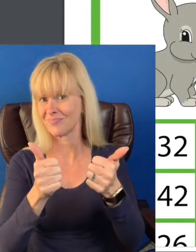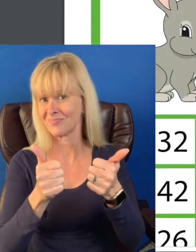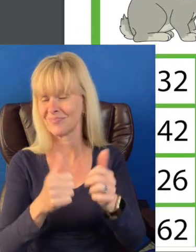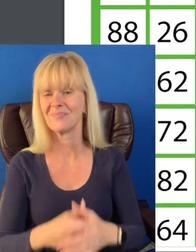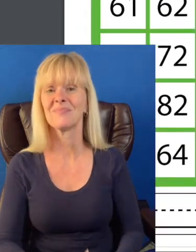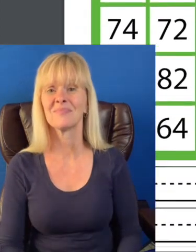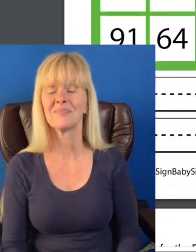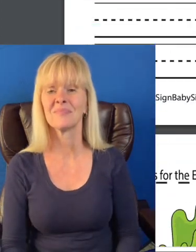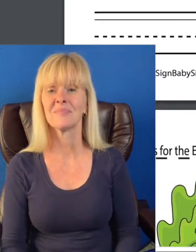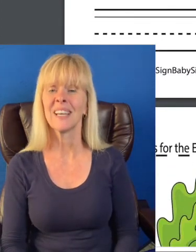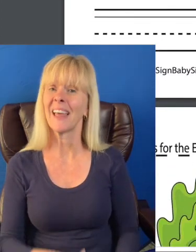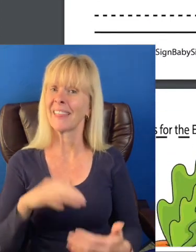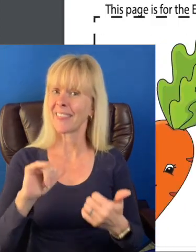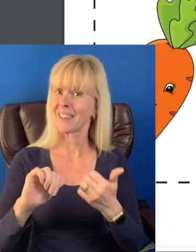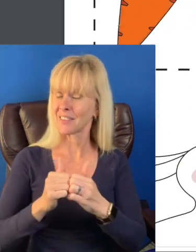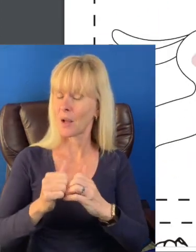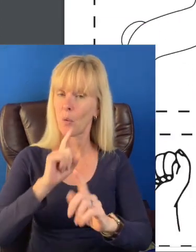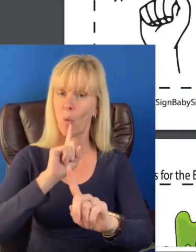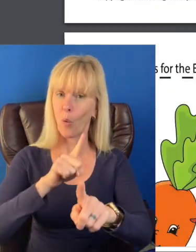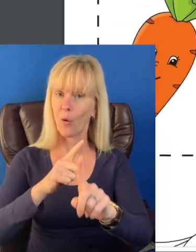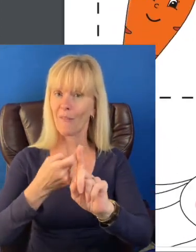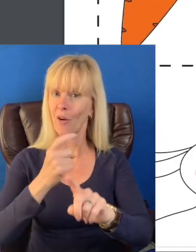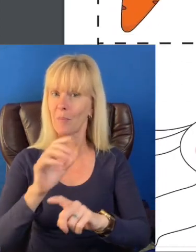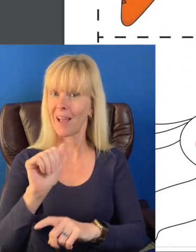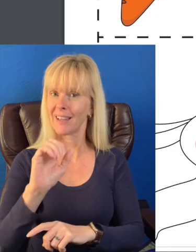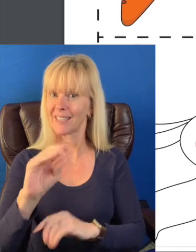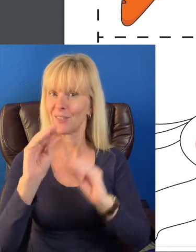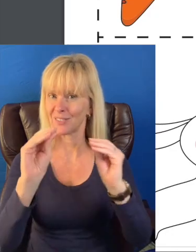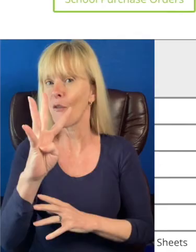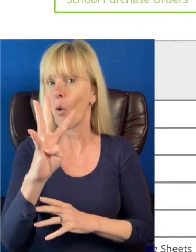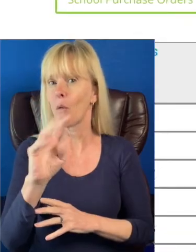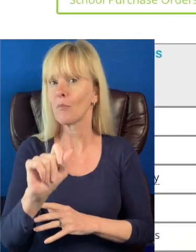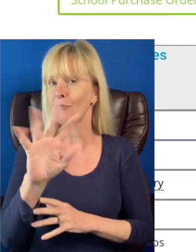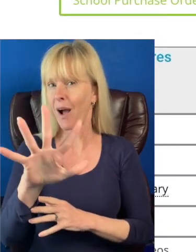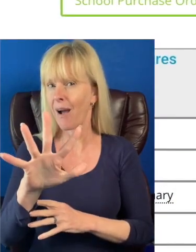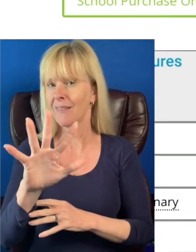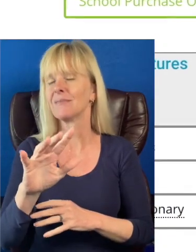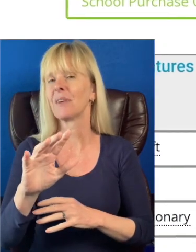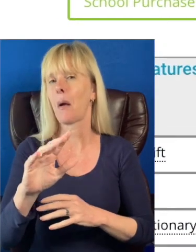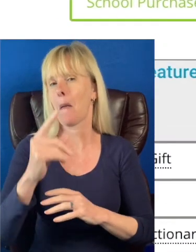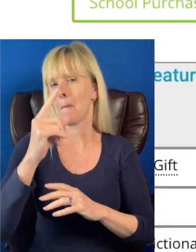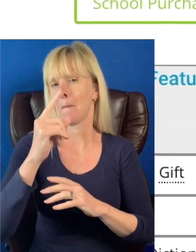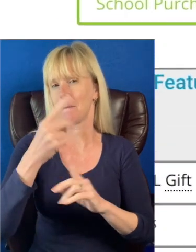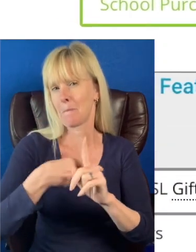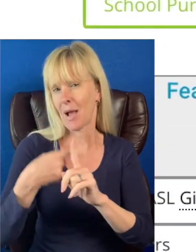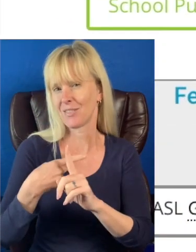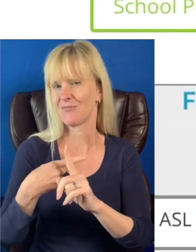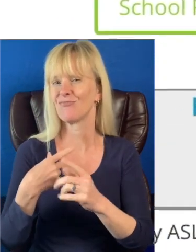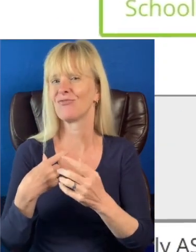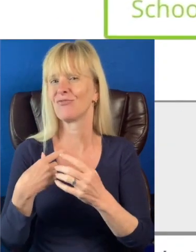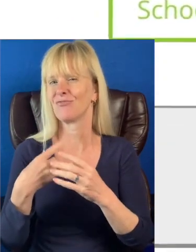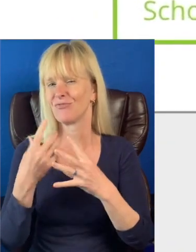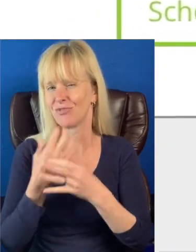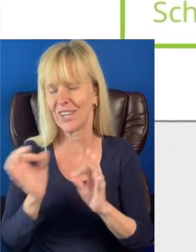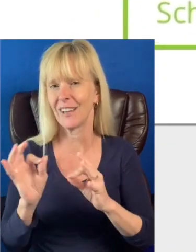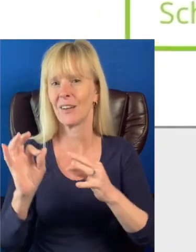That's how you order from ASL Teaching Resources. So I hope this is a real help to you guys,